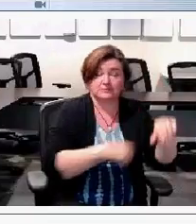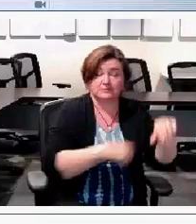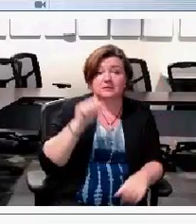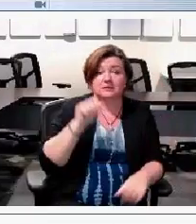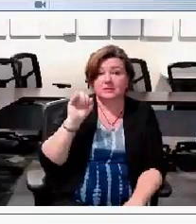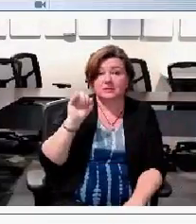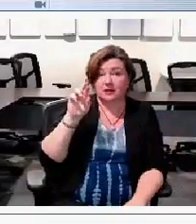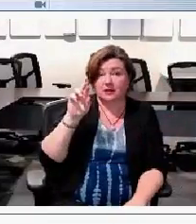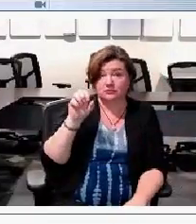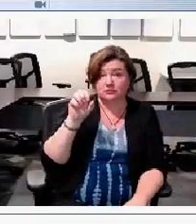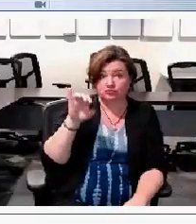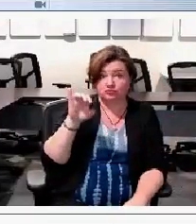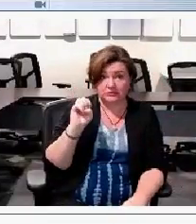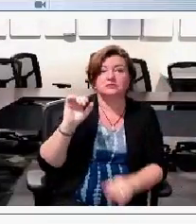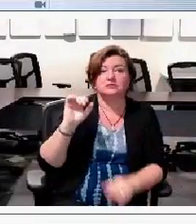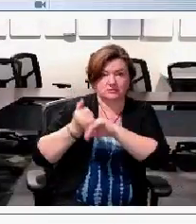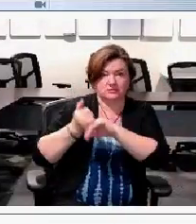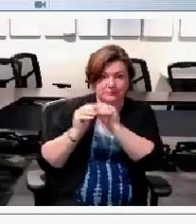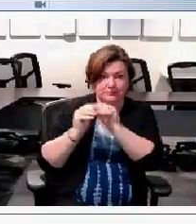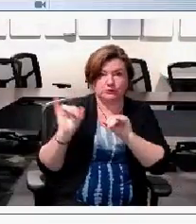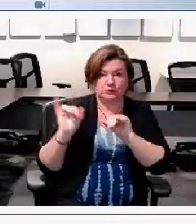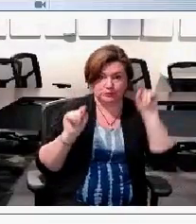actually. I thought it was in Calgary, but it's in Airdrie.